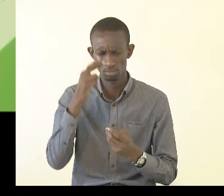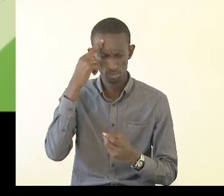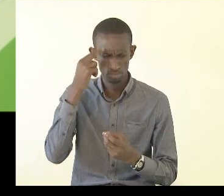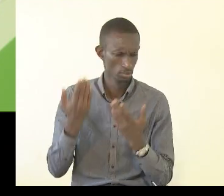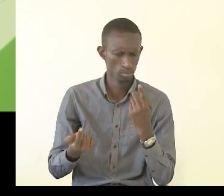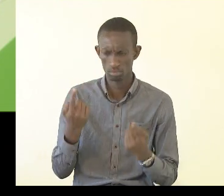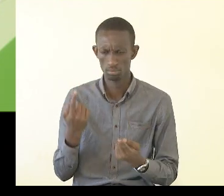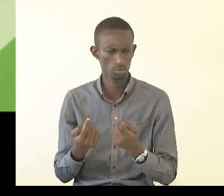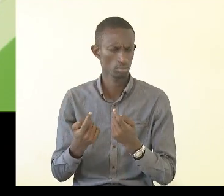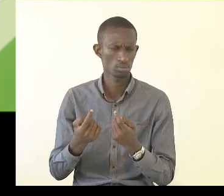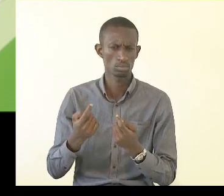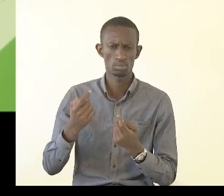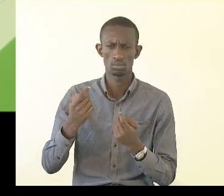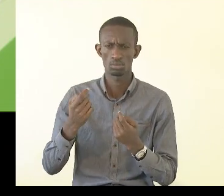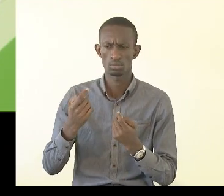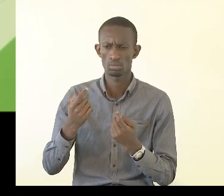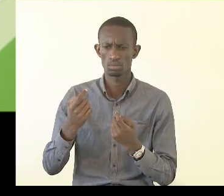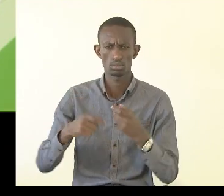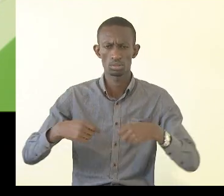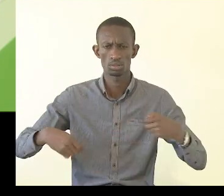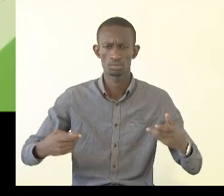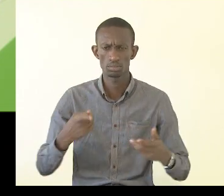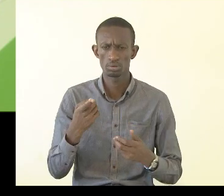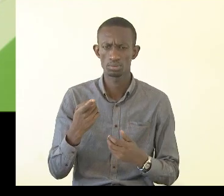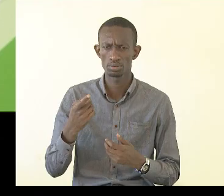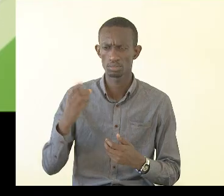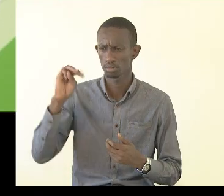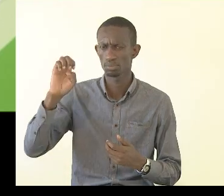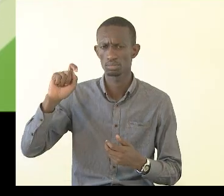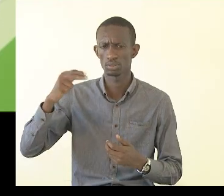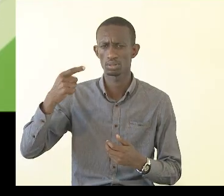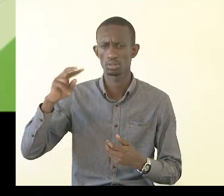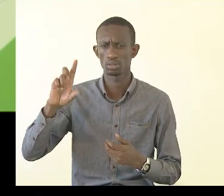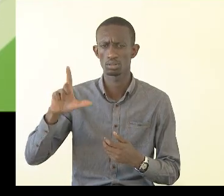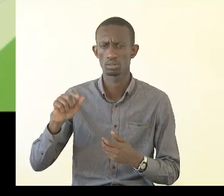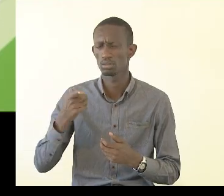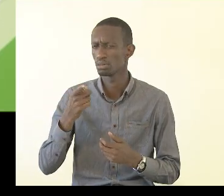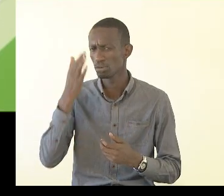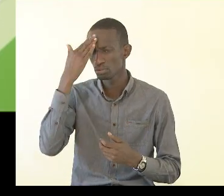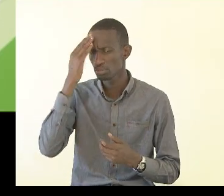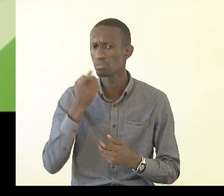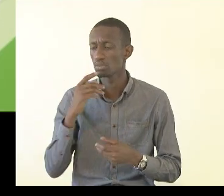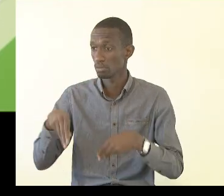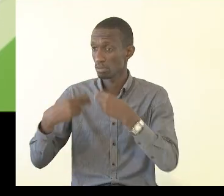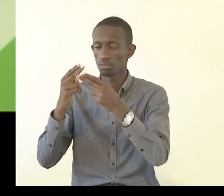reactions of methyl benzene, so as we are looking at this, you need to recall some of the reactions of methyl benzene. So